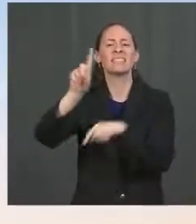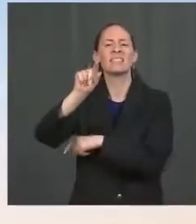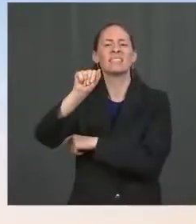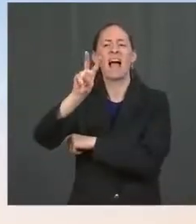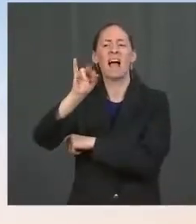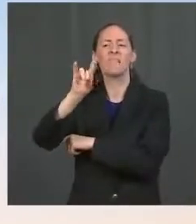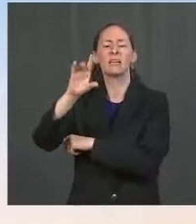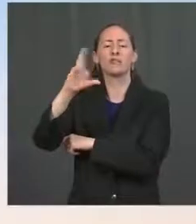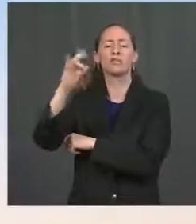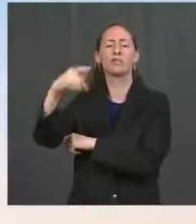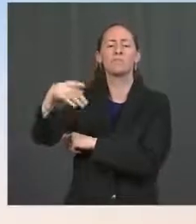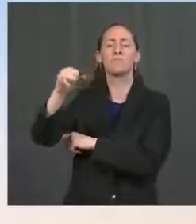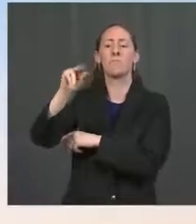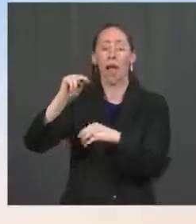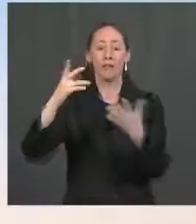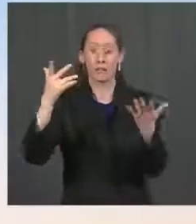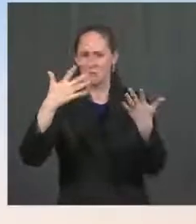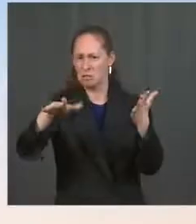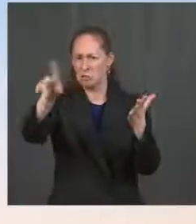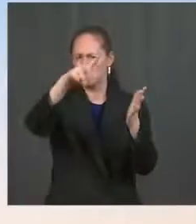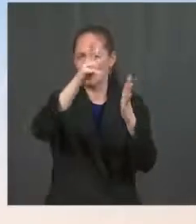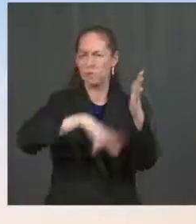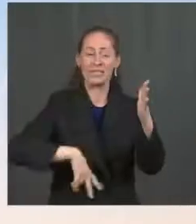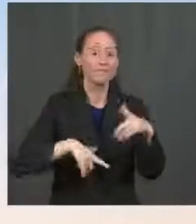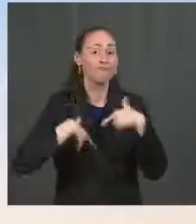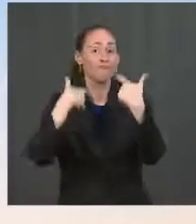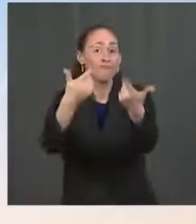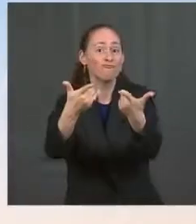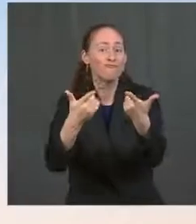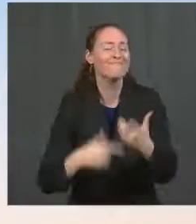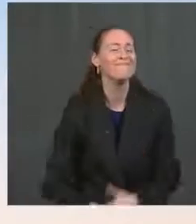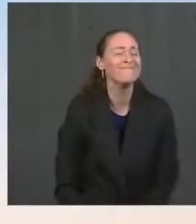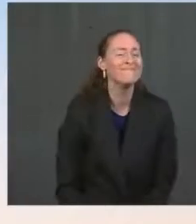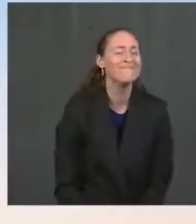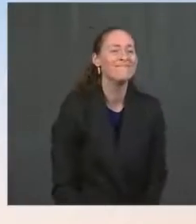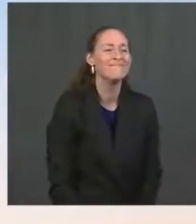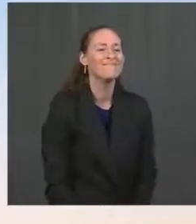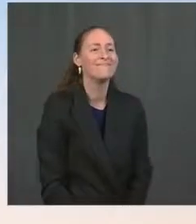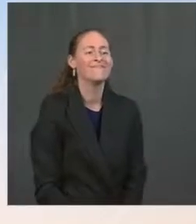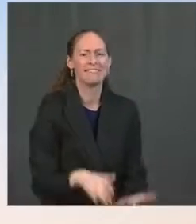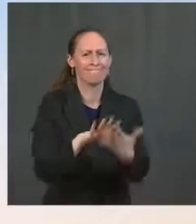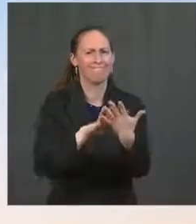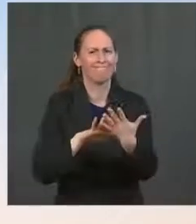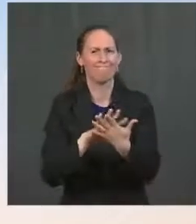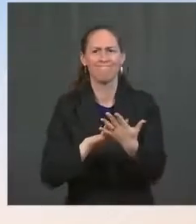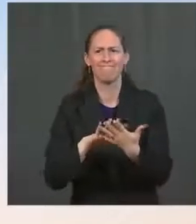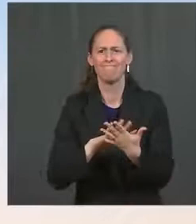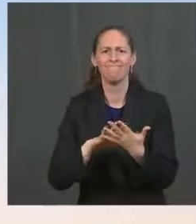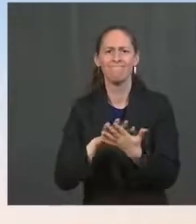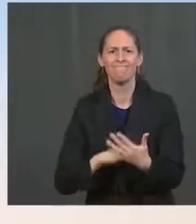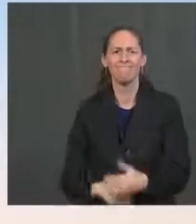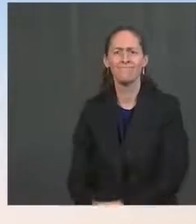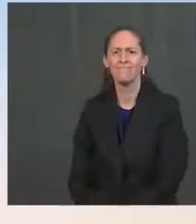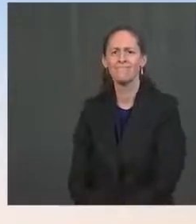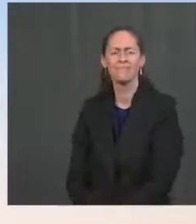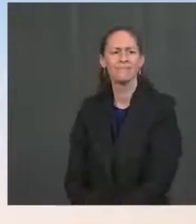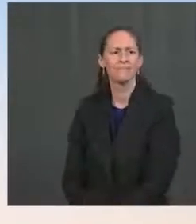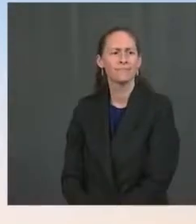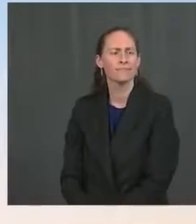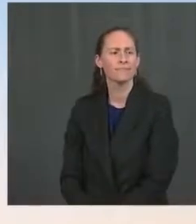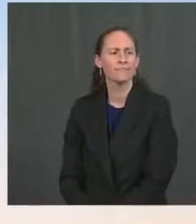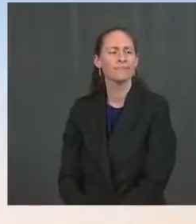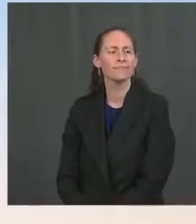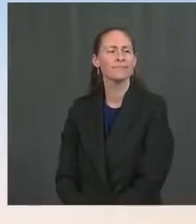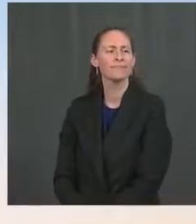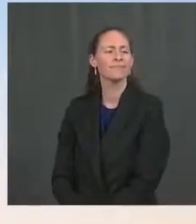ahead. Jed, on that statement from Emily regarding the charter flight, right, how many Americans were on that flight and how many permanent residents? And